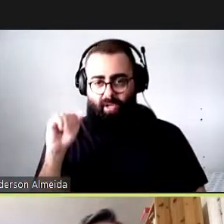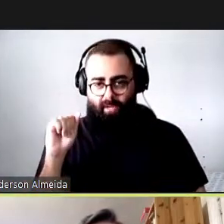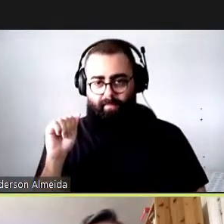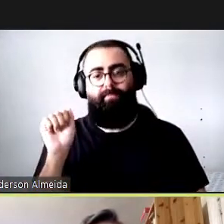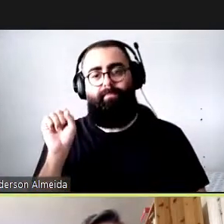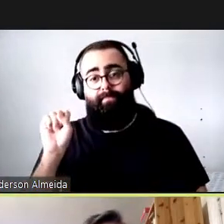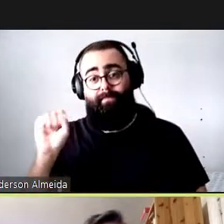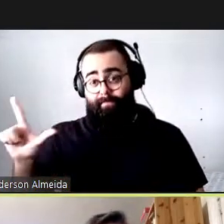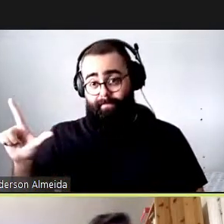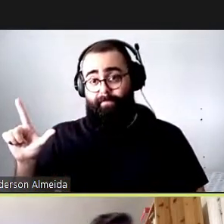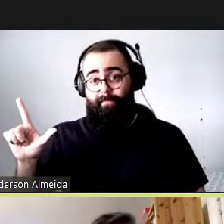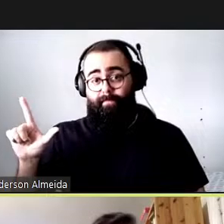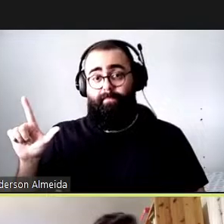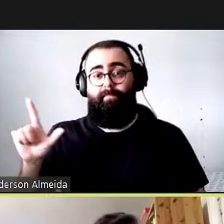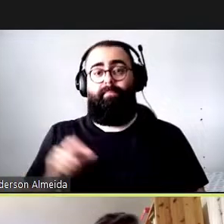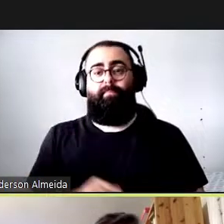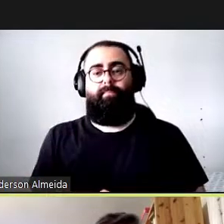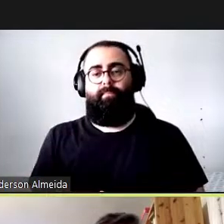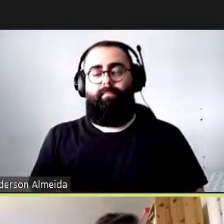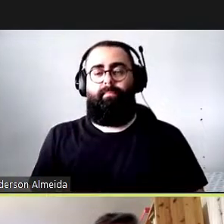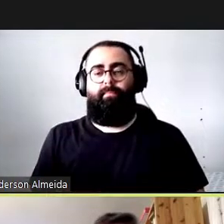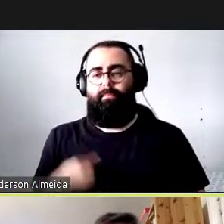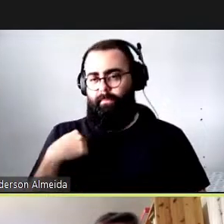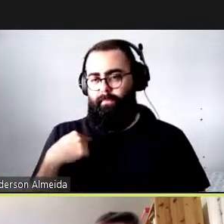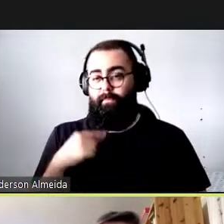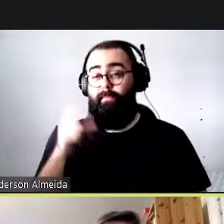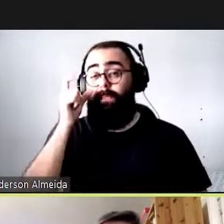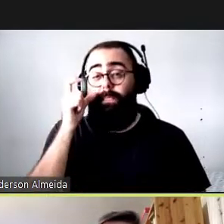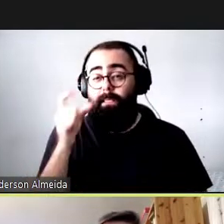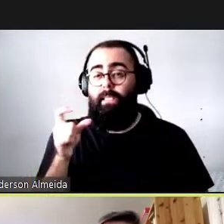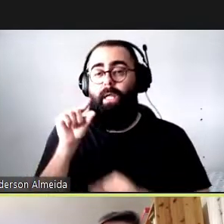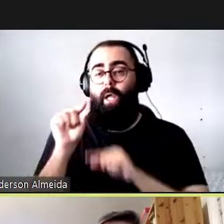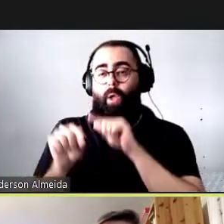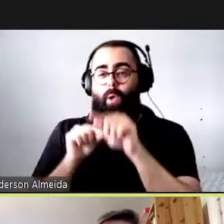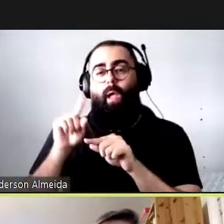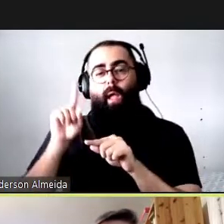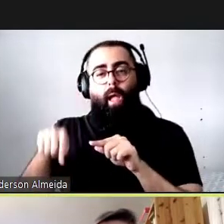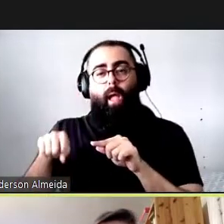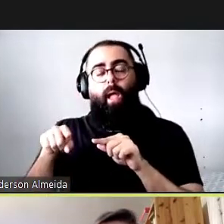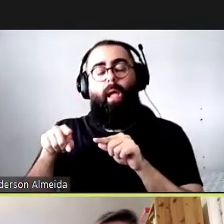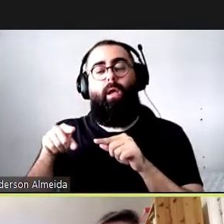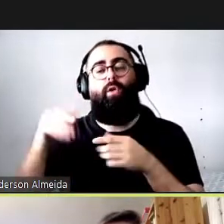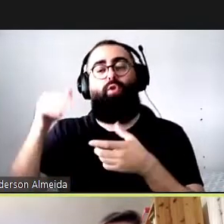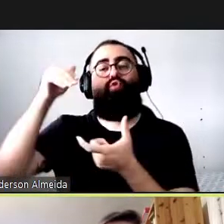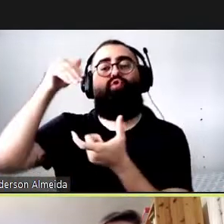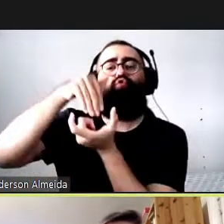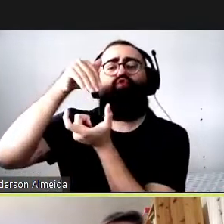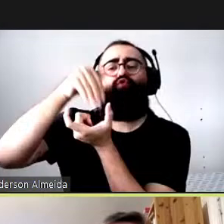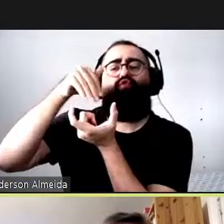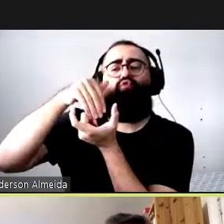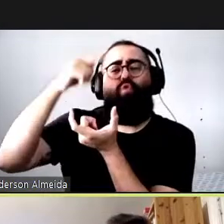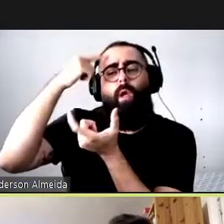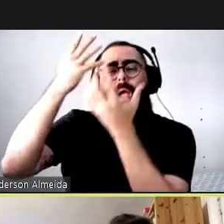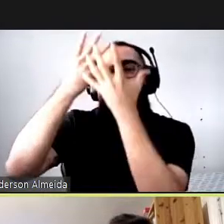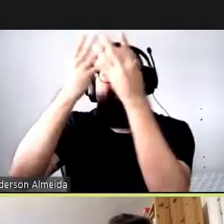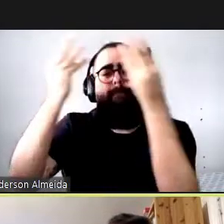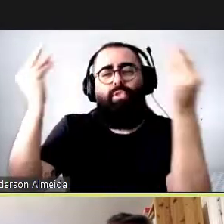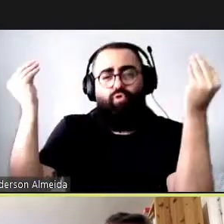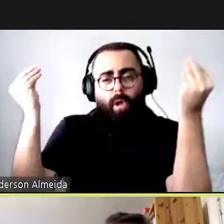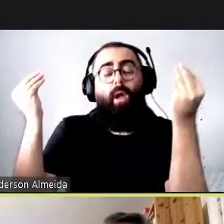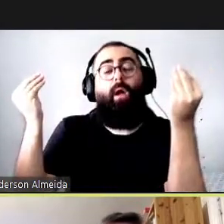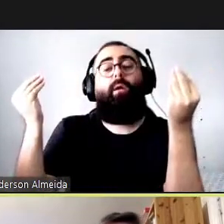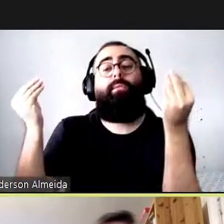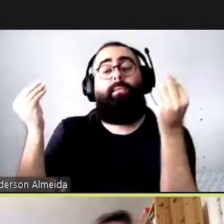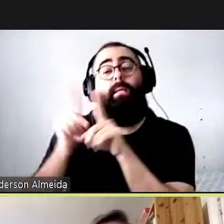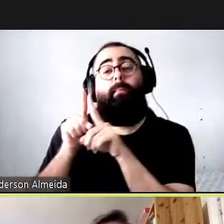I am less interested in the more abstract structure and more interested in the relationship